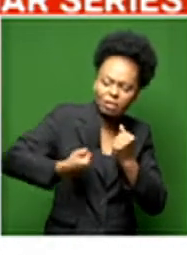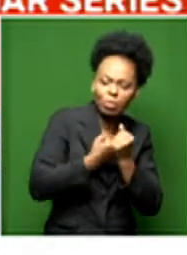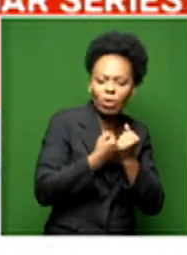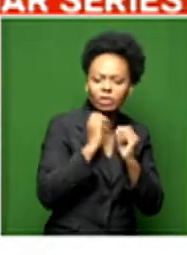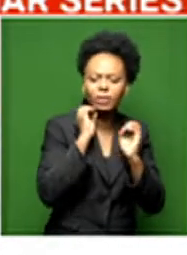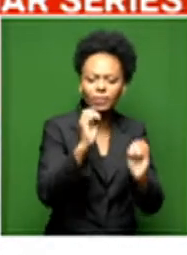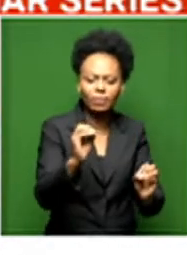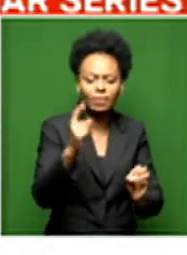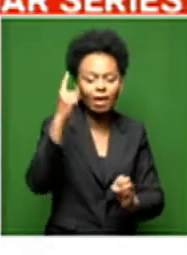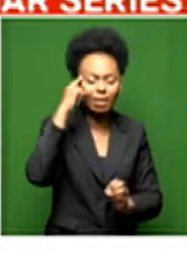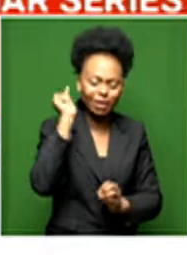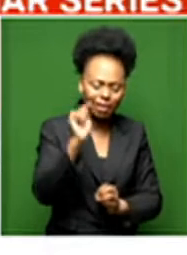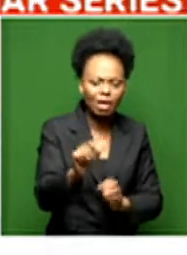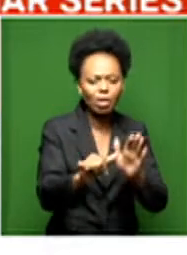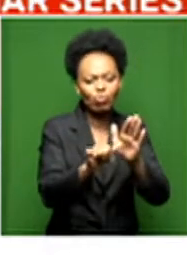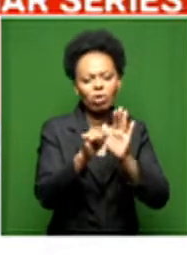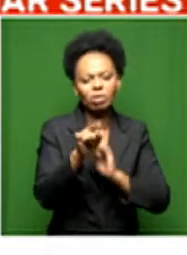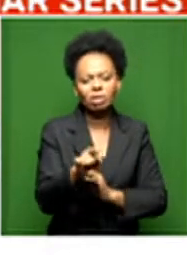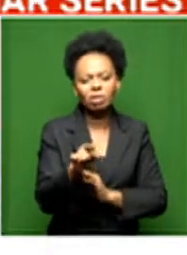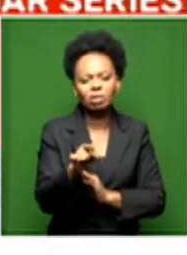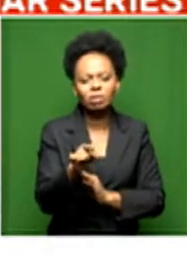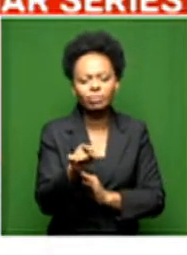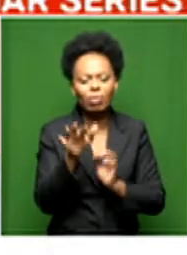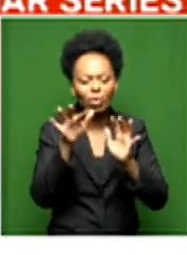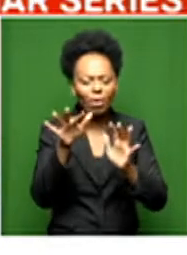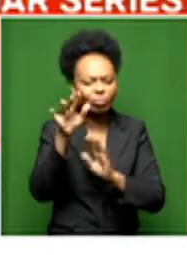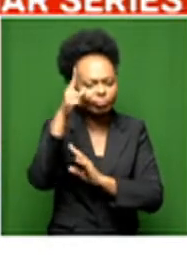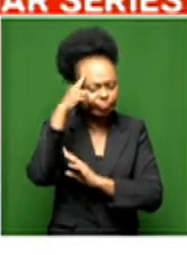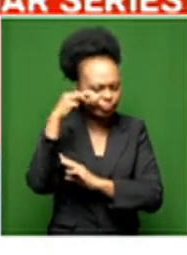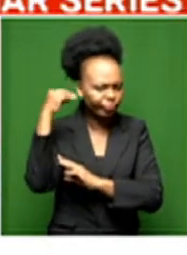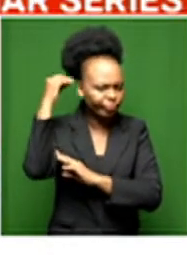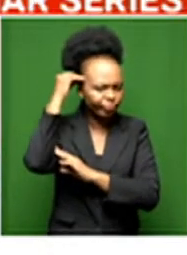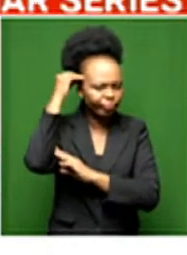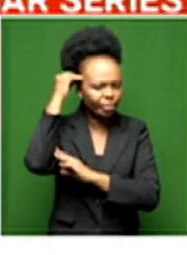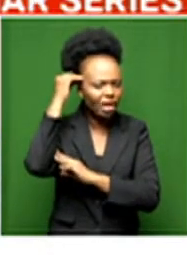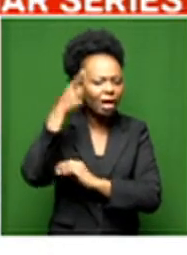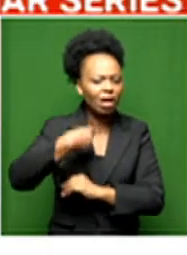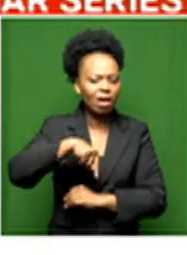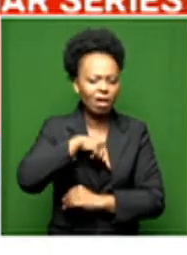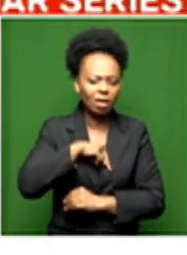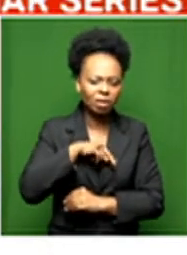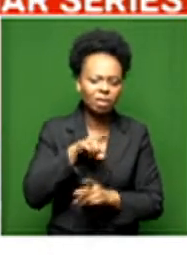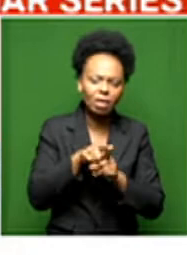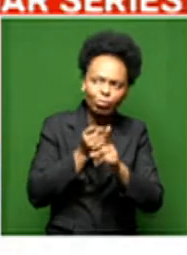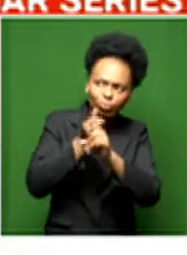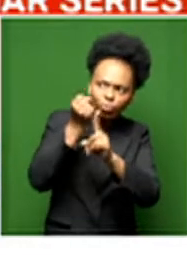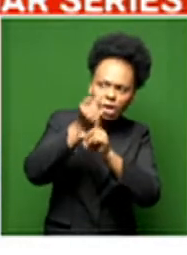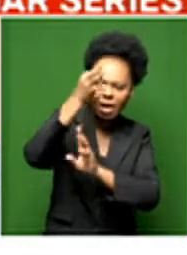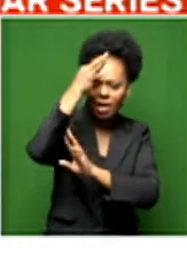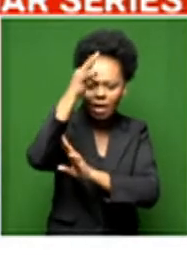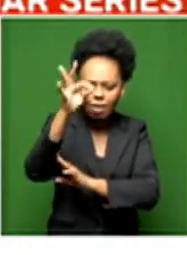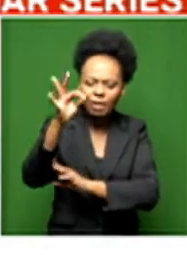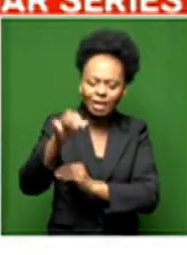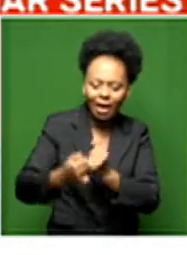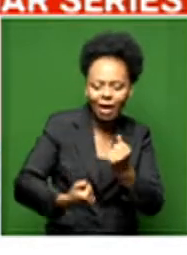I think it is very important that we lobby for our government to assist